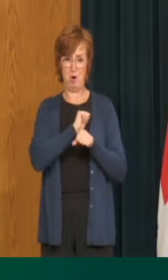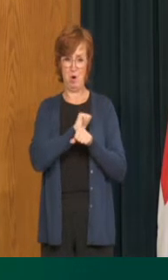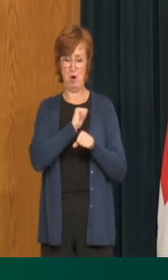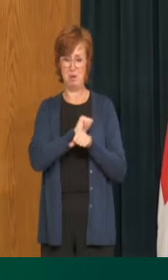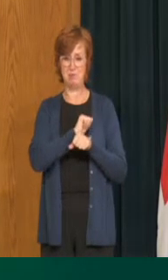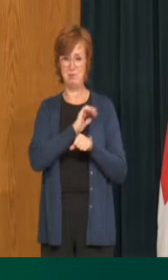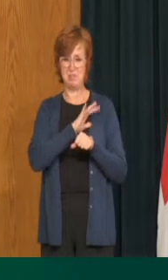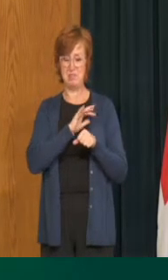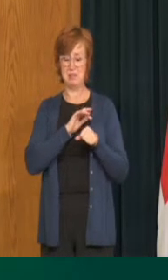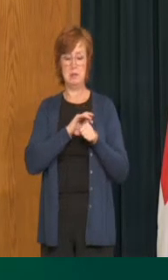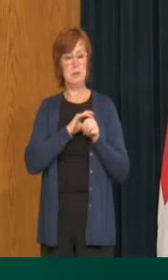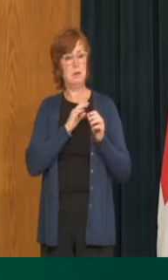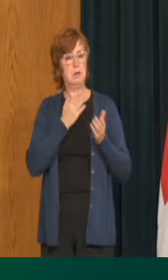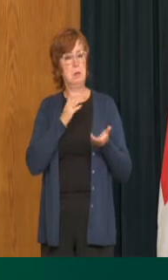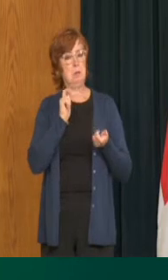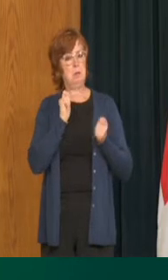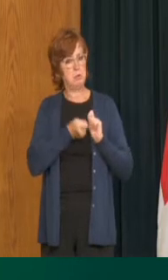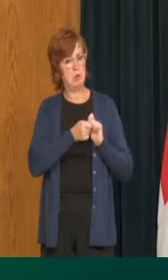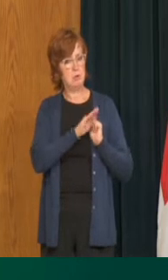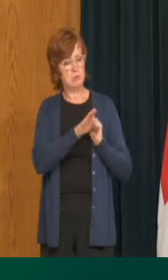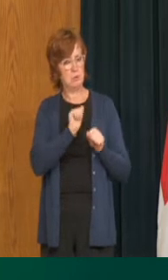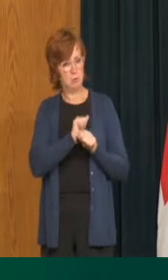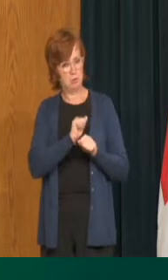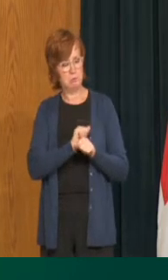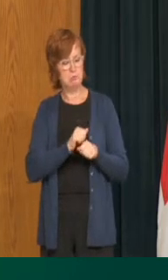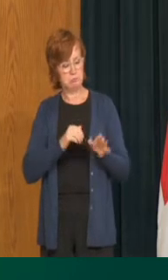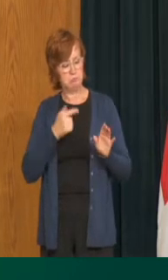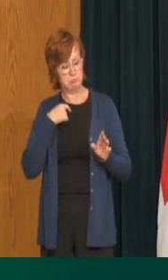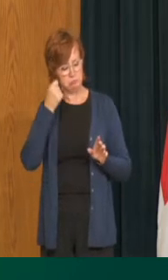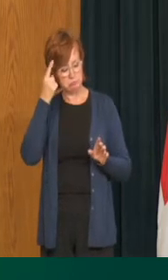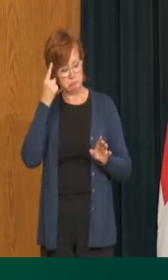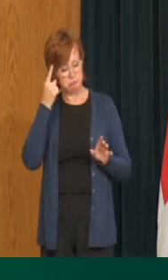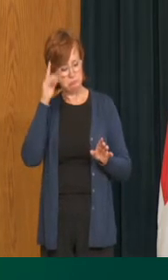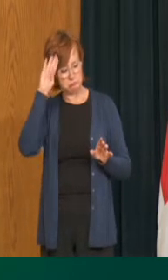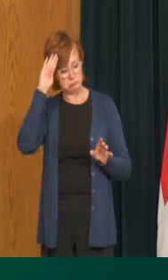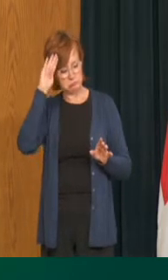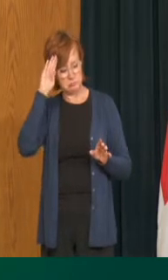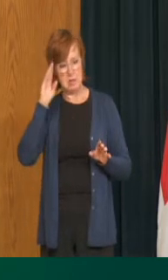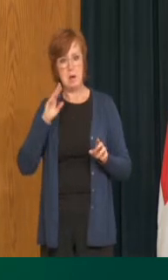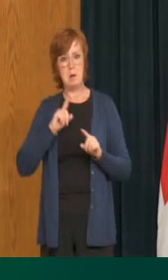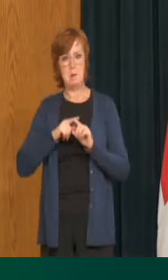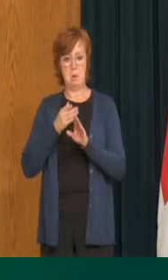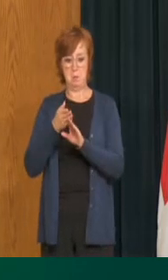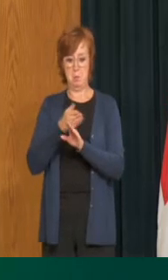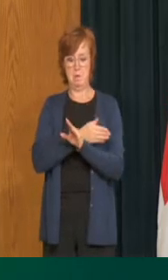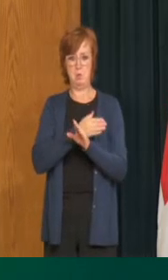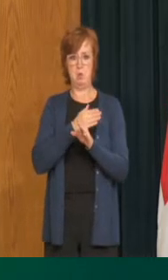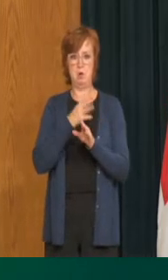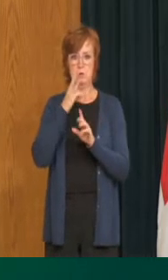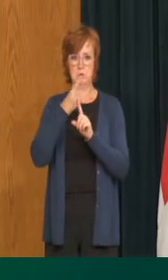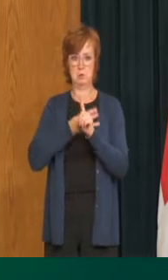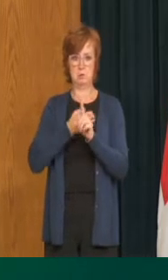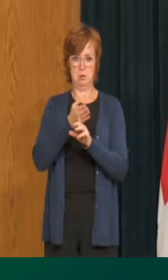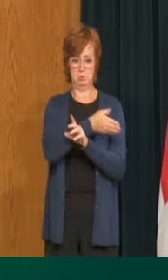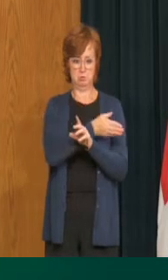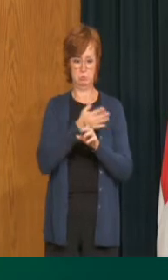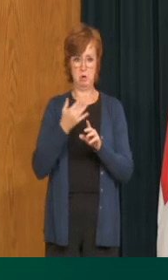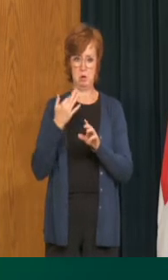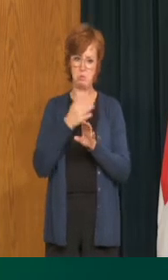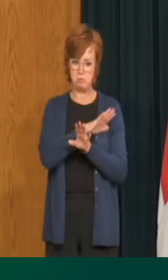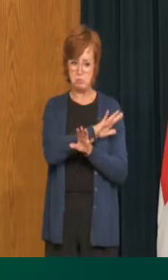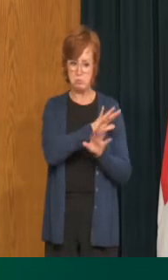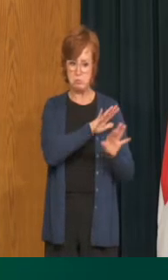working in some way, shape, or form, much of it very different, admittedly, than pre-pandemic conditions. That led the